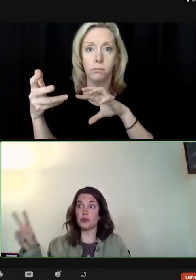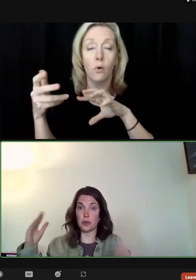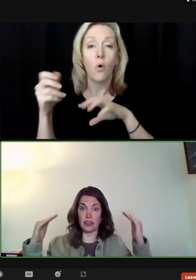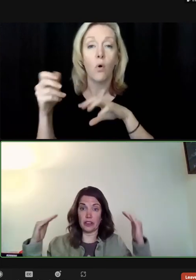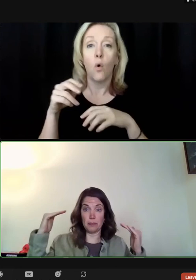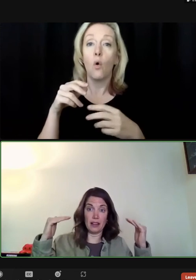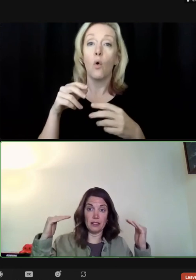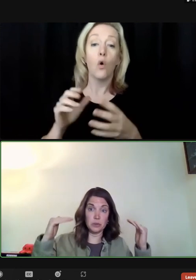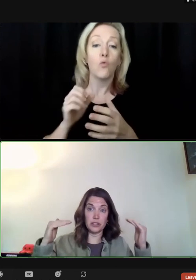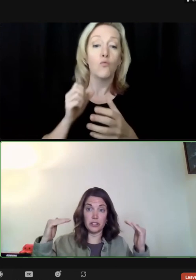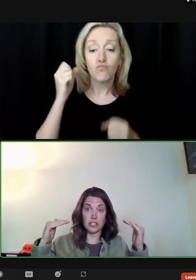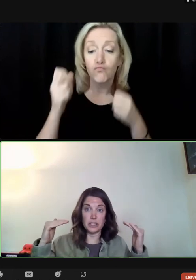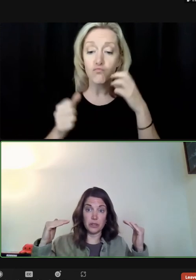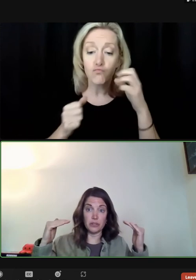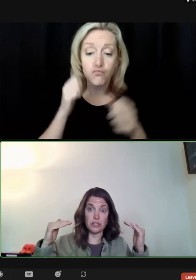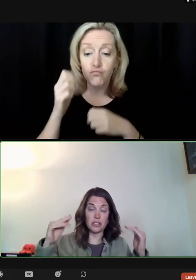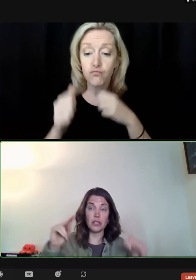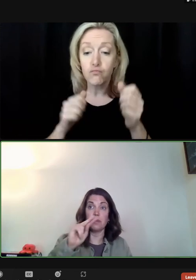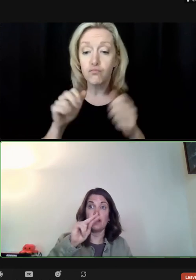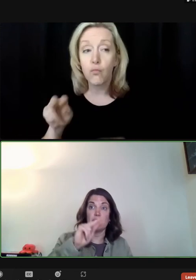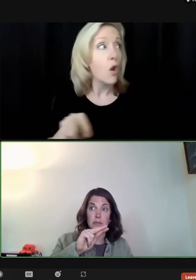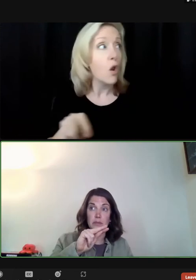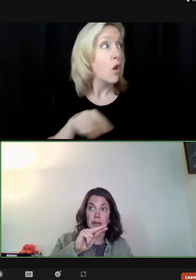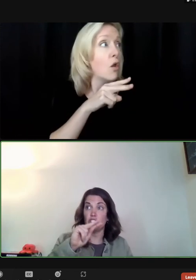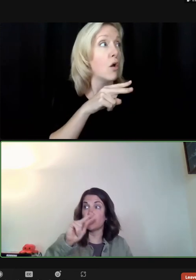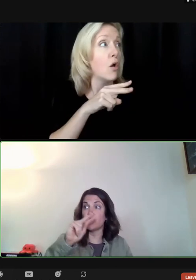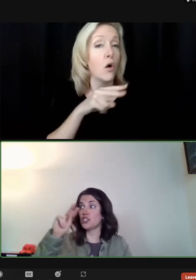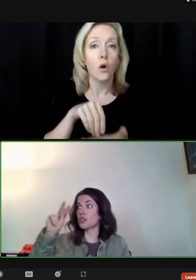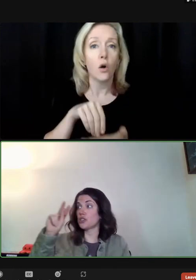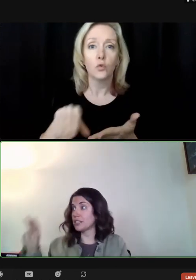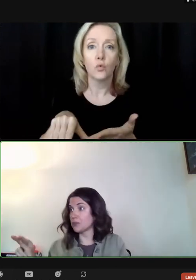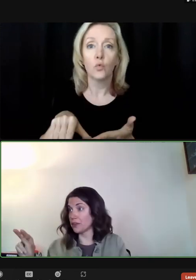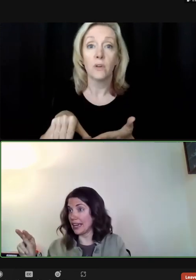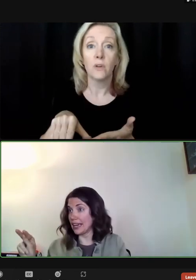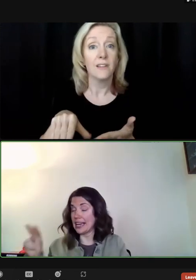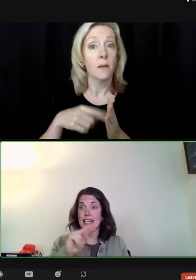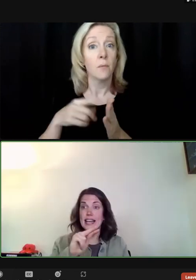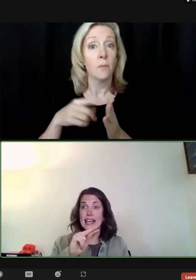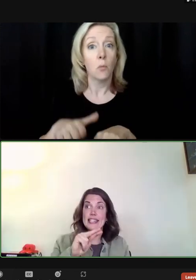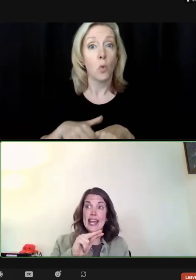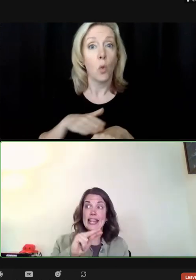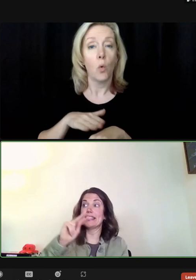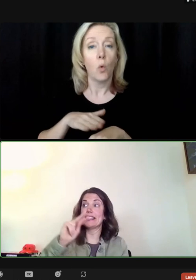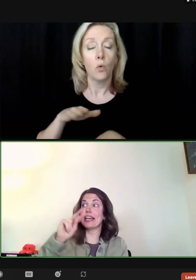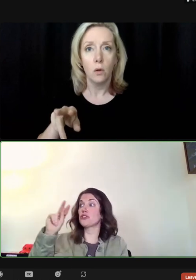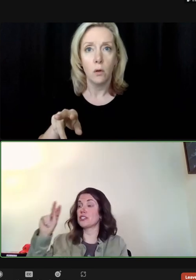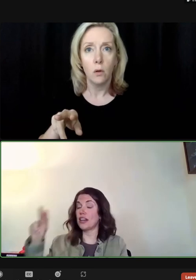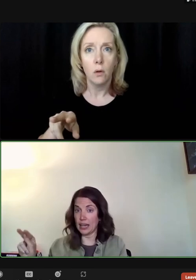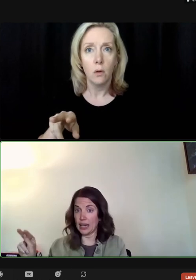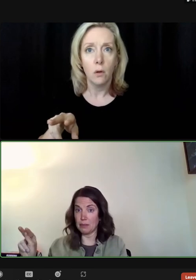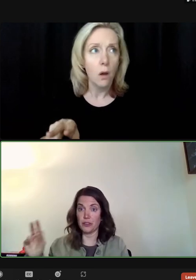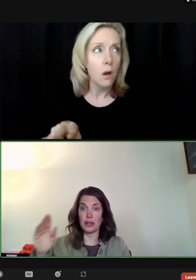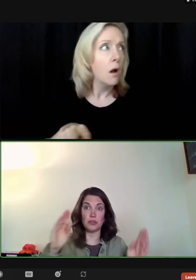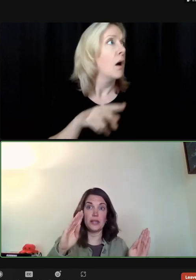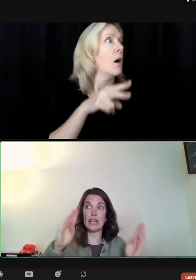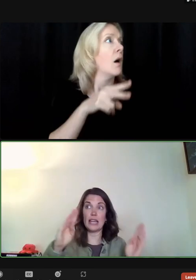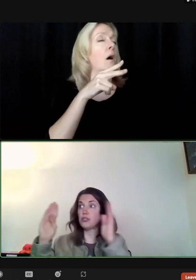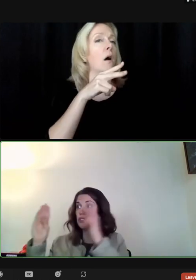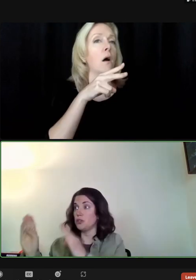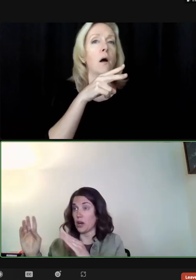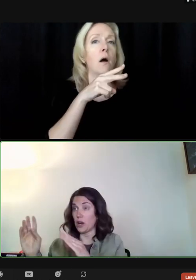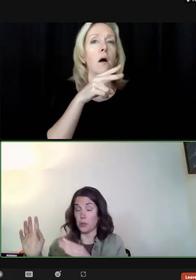is issues with their balance, with their vestibular system, sometimes just transferring the gaze takes extra time for